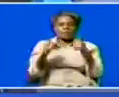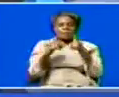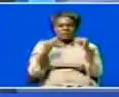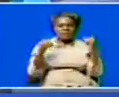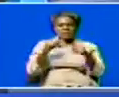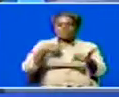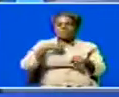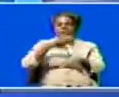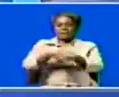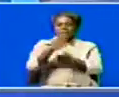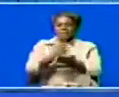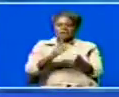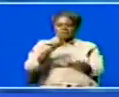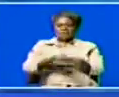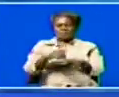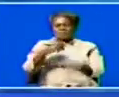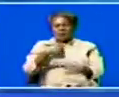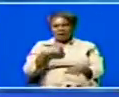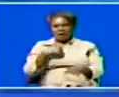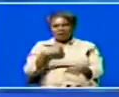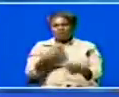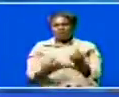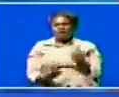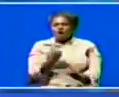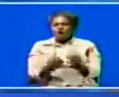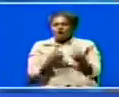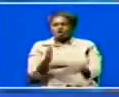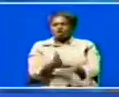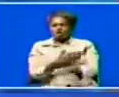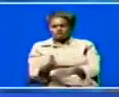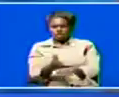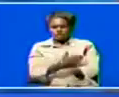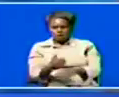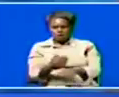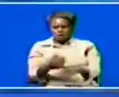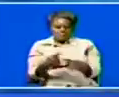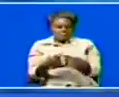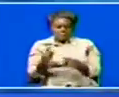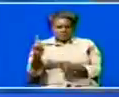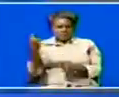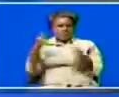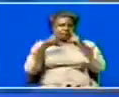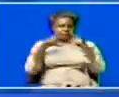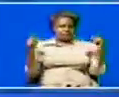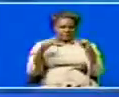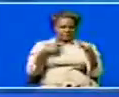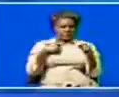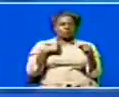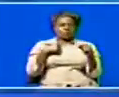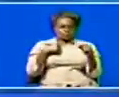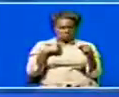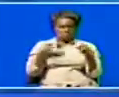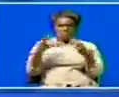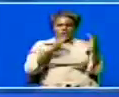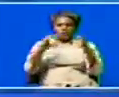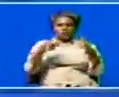because I think sometimes when you have like a hot song, people mm-hmm. are like, oh, the song is fire. No. But with Kenyan Message, I feel like it really sparked a